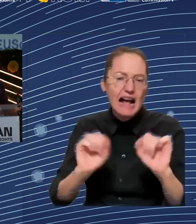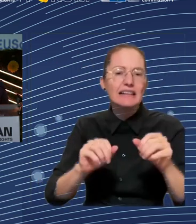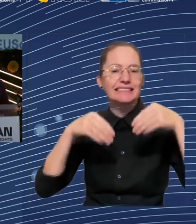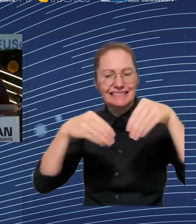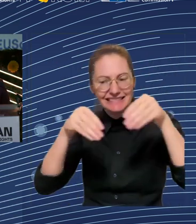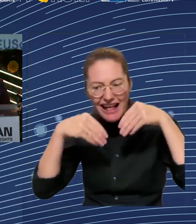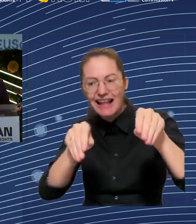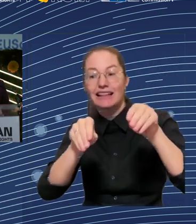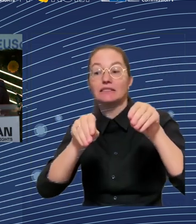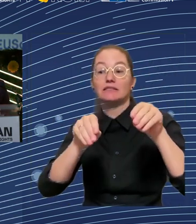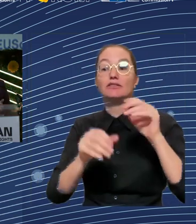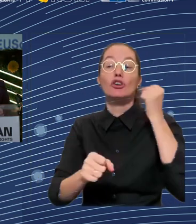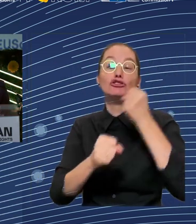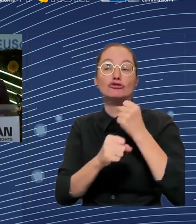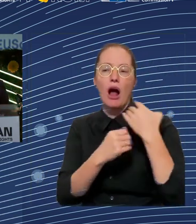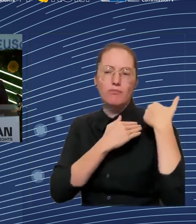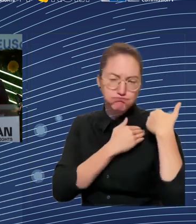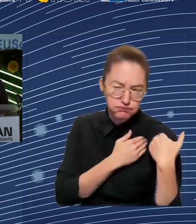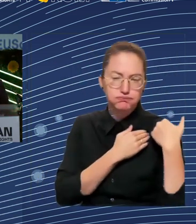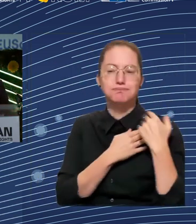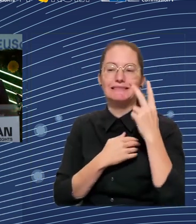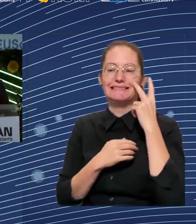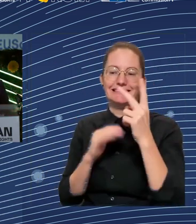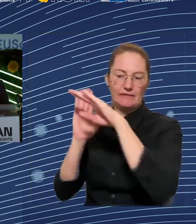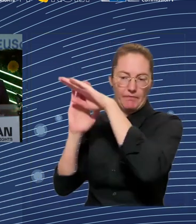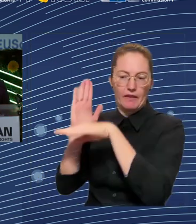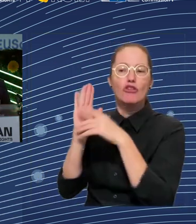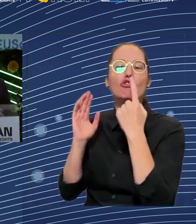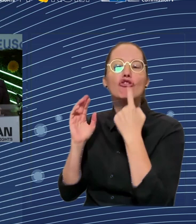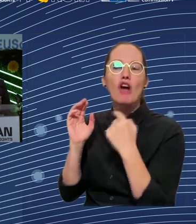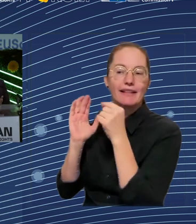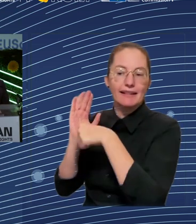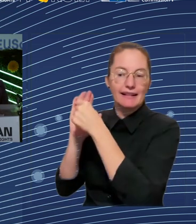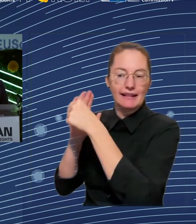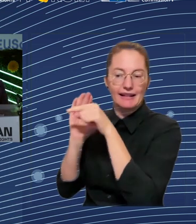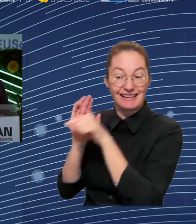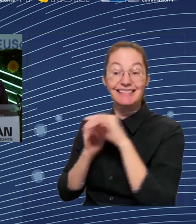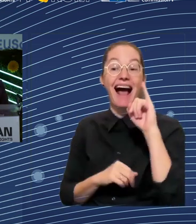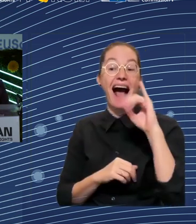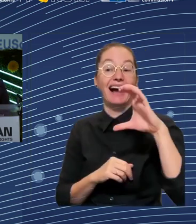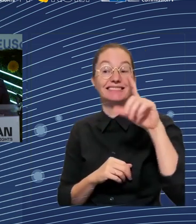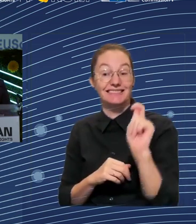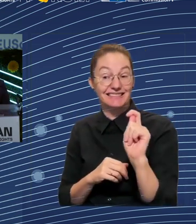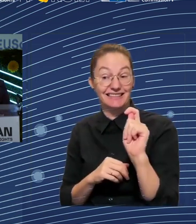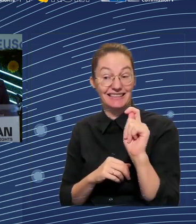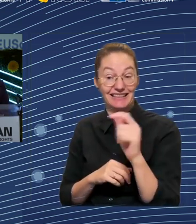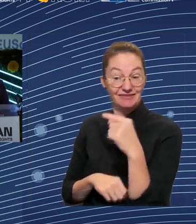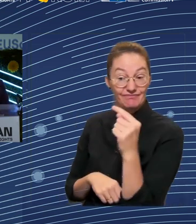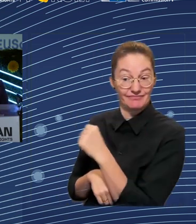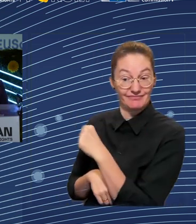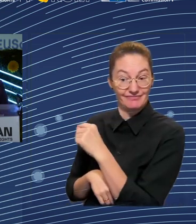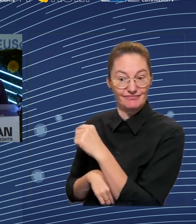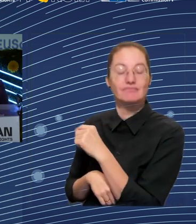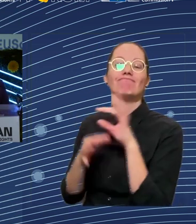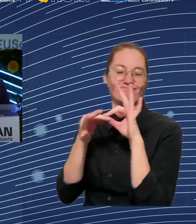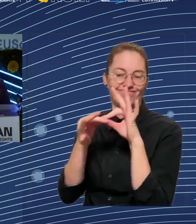work. Specifically, the report shows that amongst persistent shortage sectors and occupation, the highest levels of